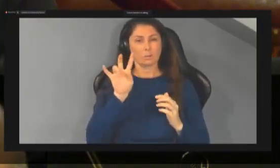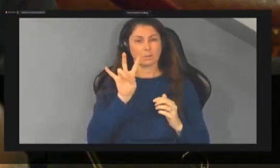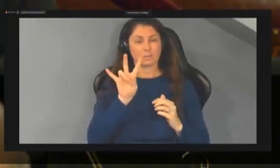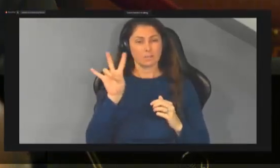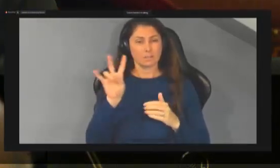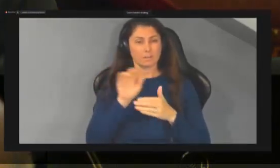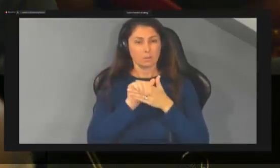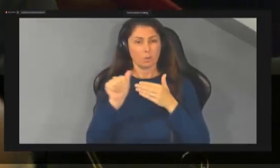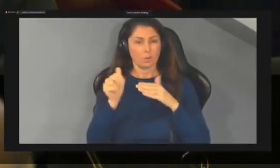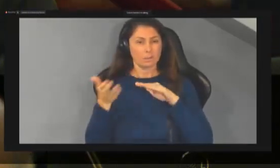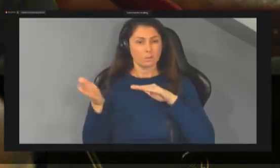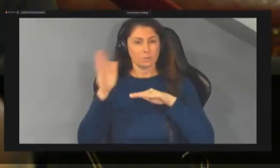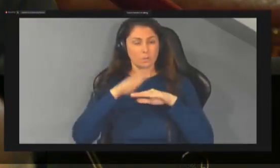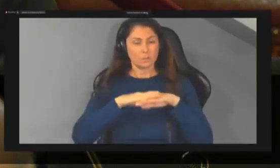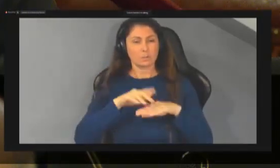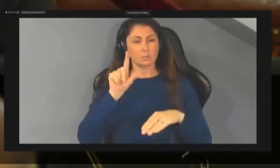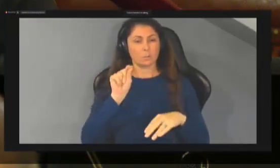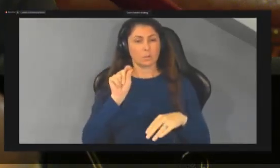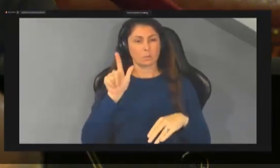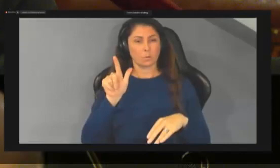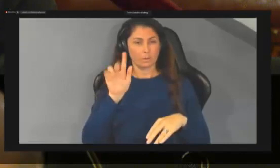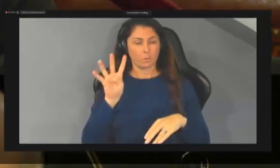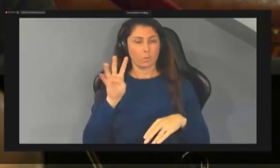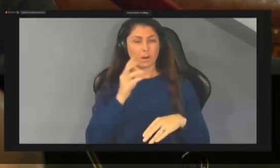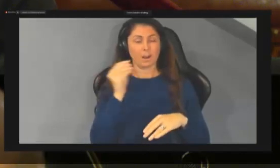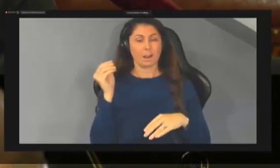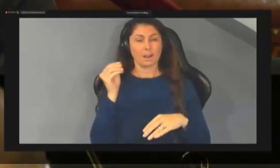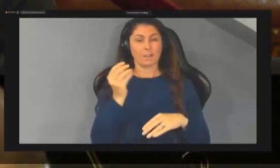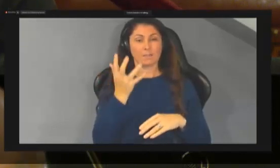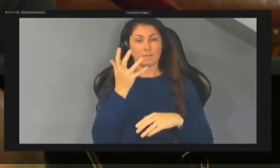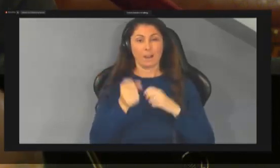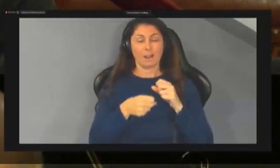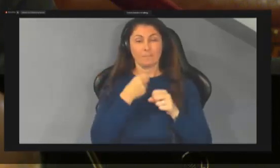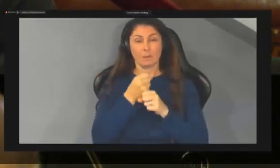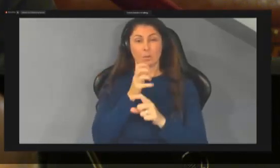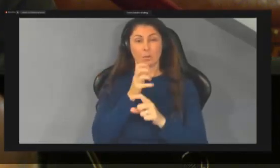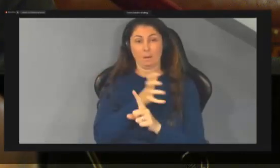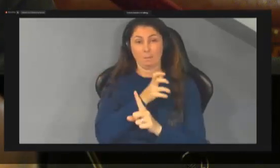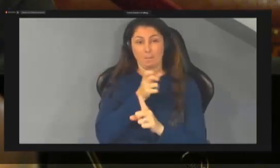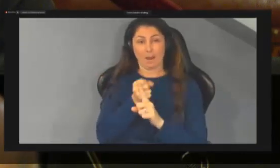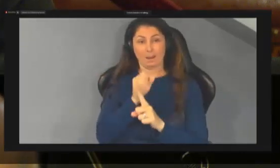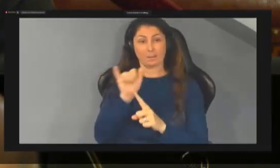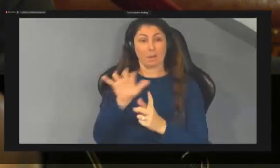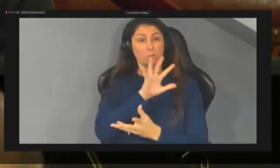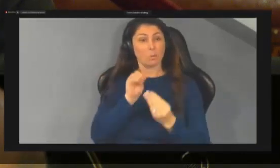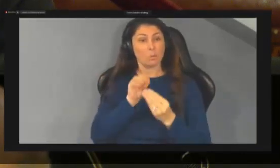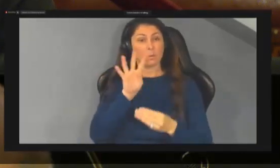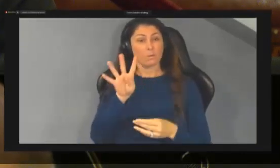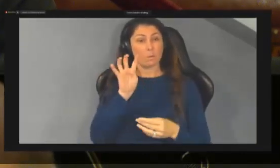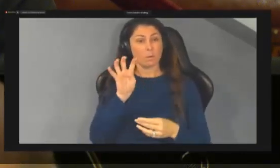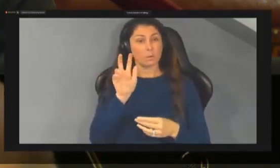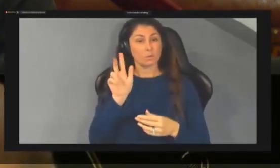$81,177 increase in 2024, and in the five-year impact, it was a total of